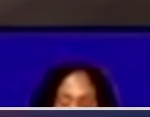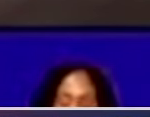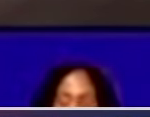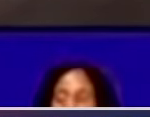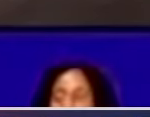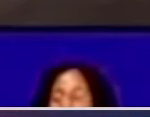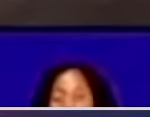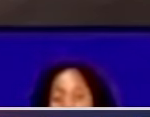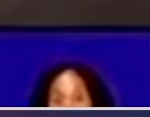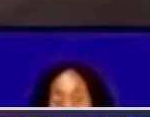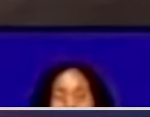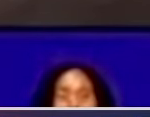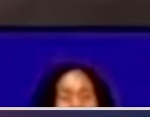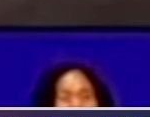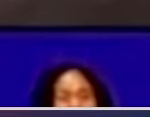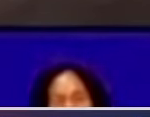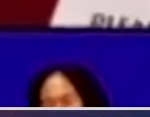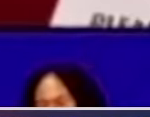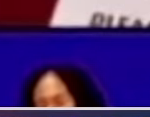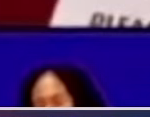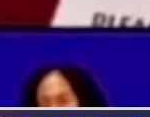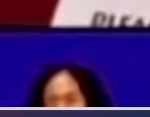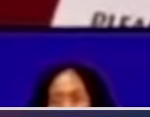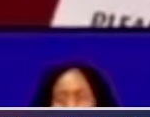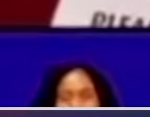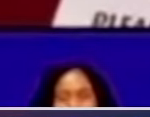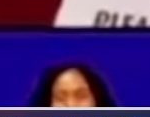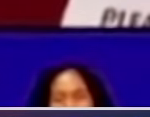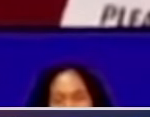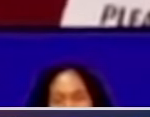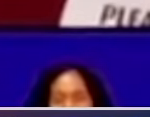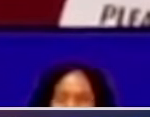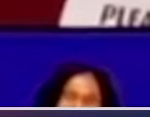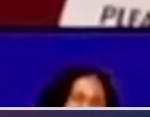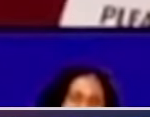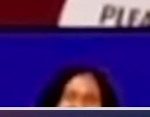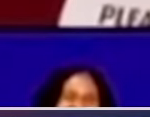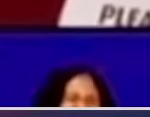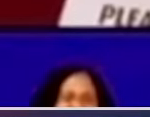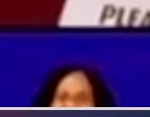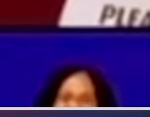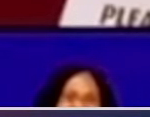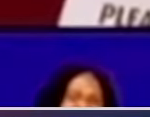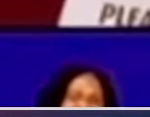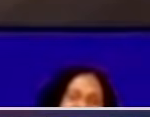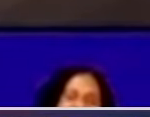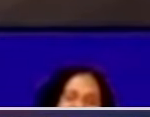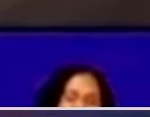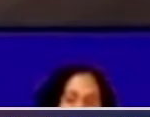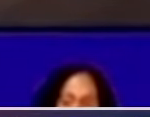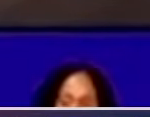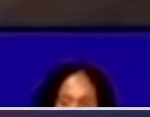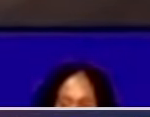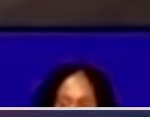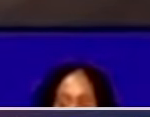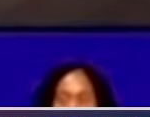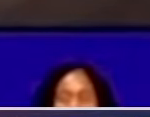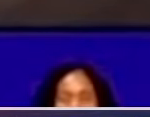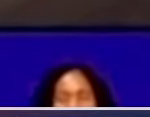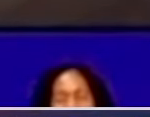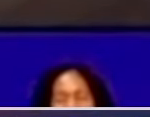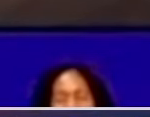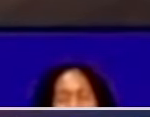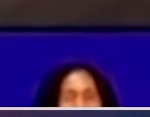analysis post your SONA was nice words, pity it will never happen. After all that goodwill and hope 4 years